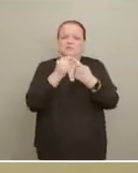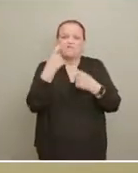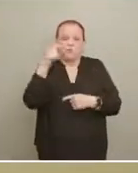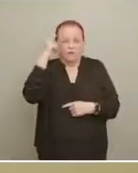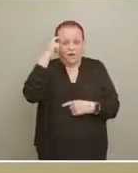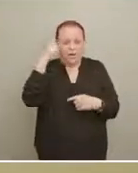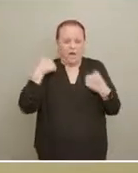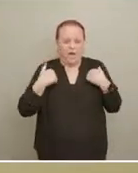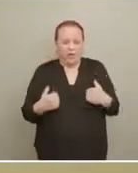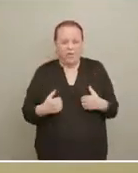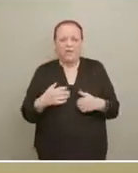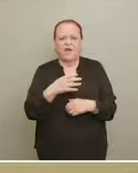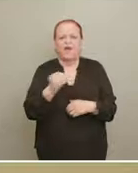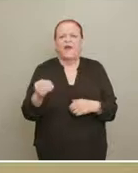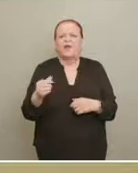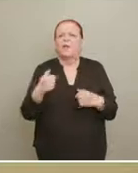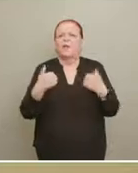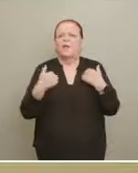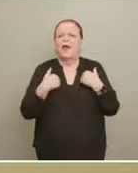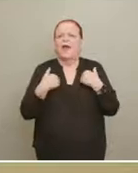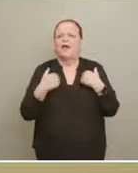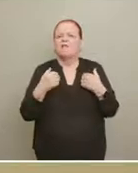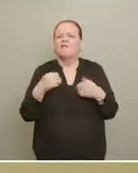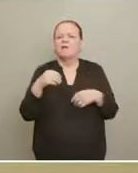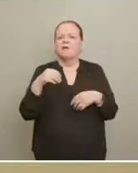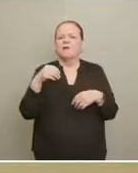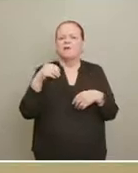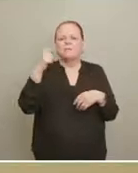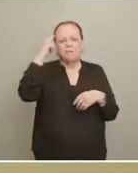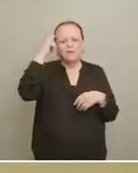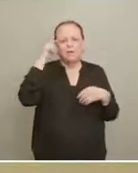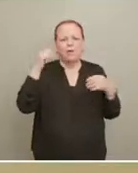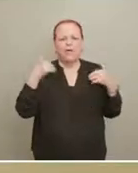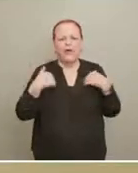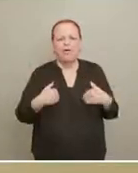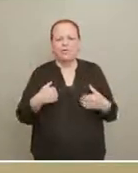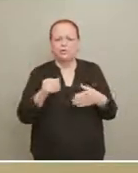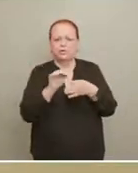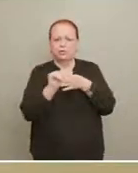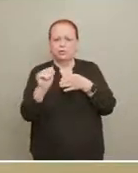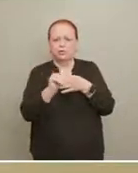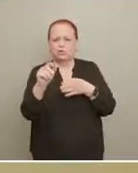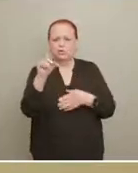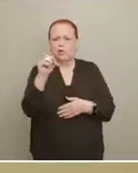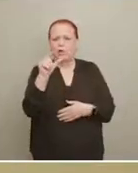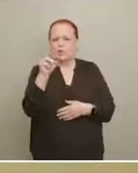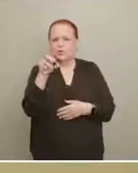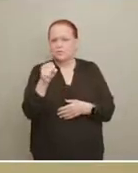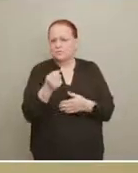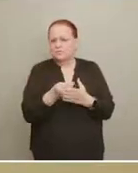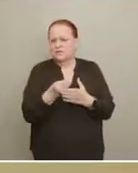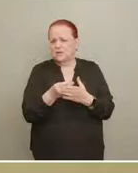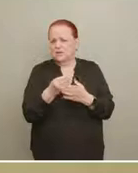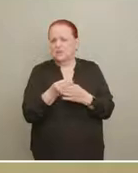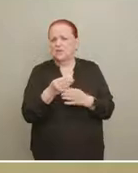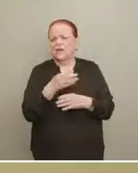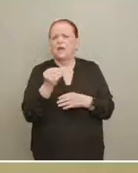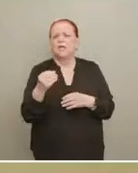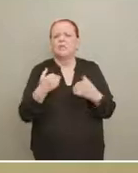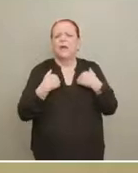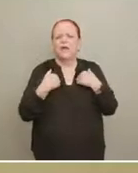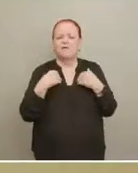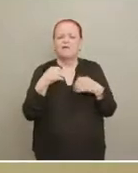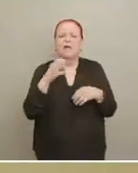Mental Health Services Act dollars here, philanthropy, as well as our CalOptima,